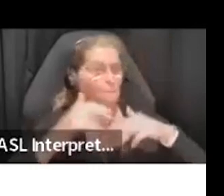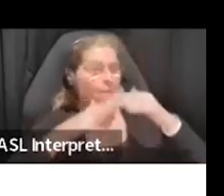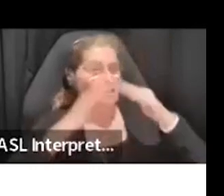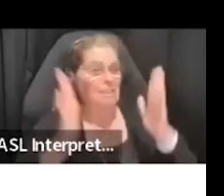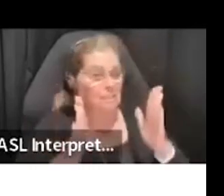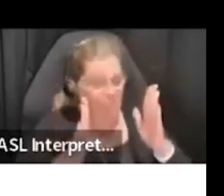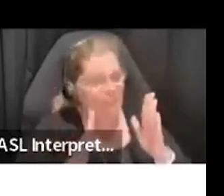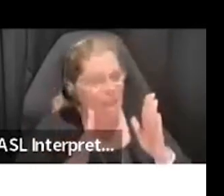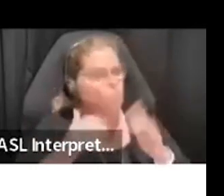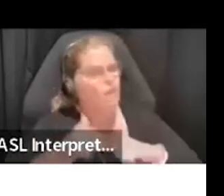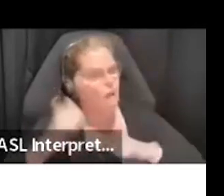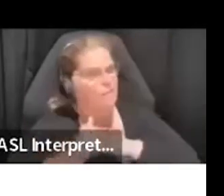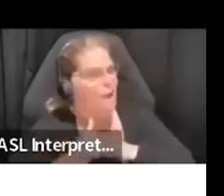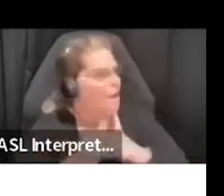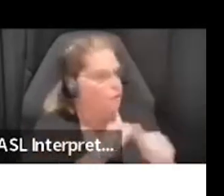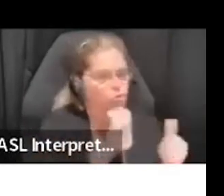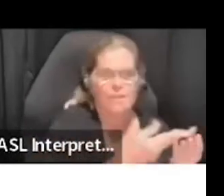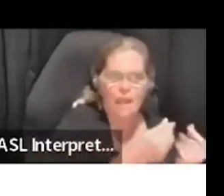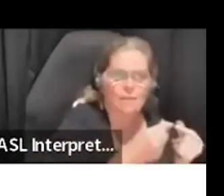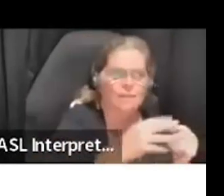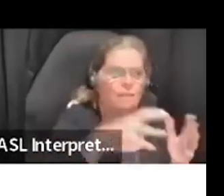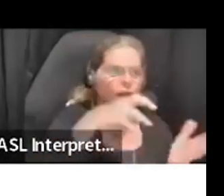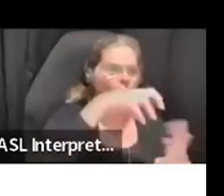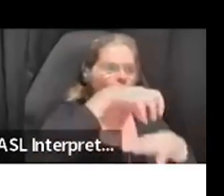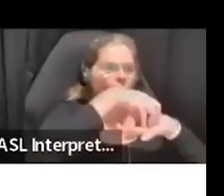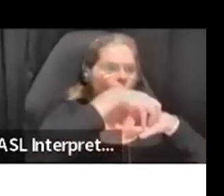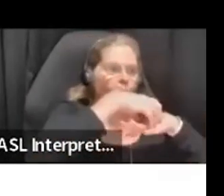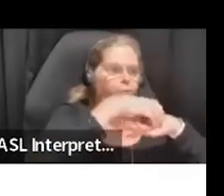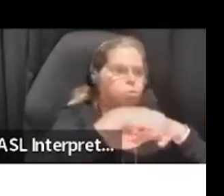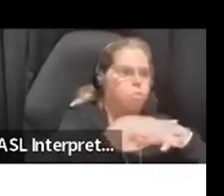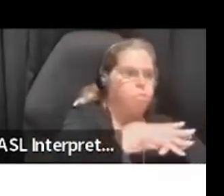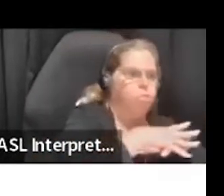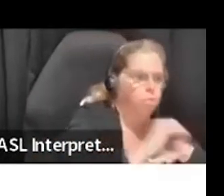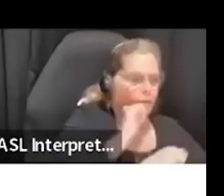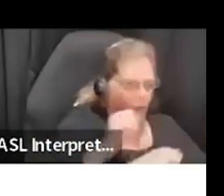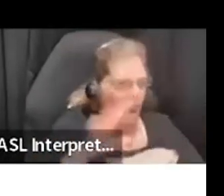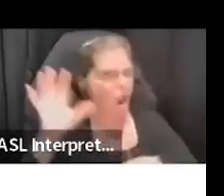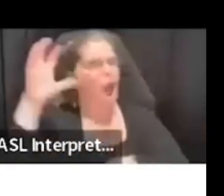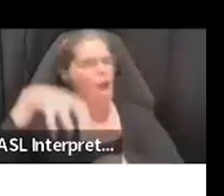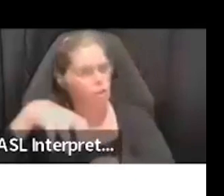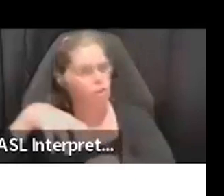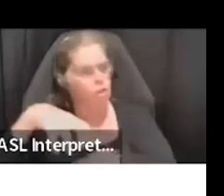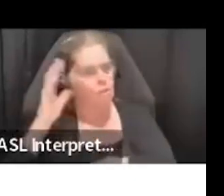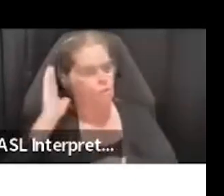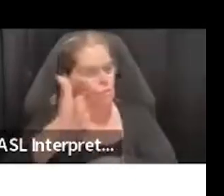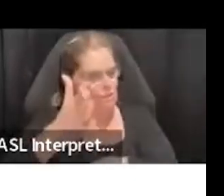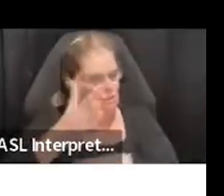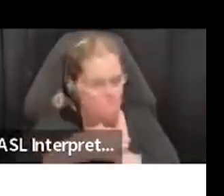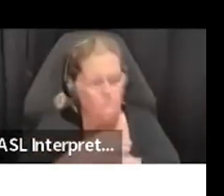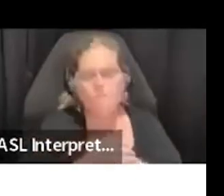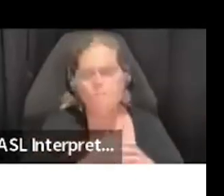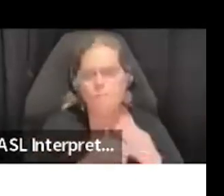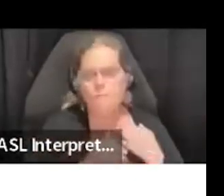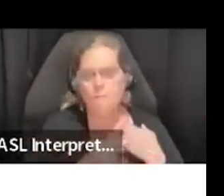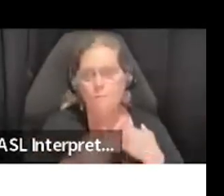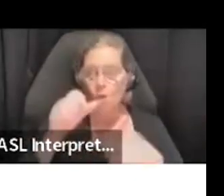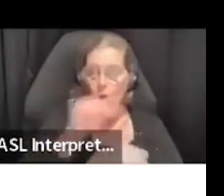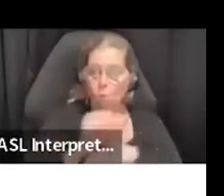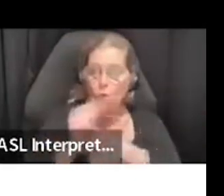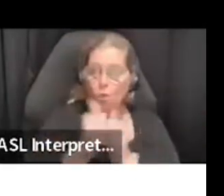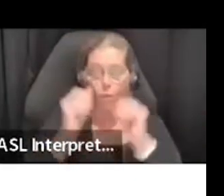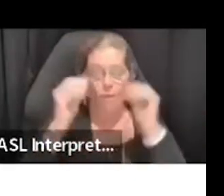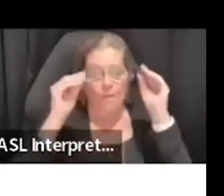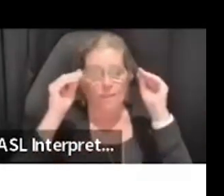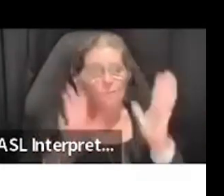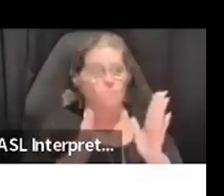teachers. Because you look at it, it's a commitment. When you are working with a teacher, hopefully it's a good commitment